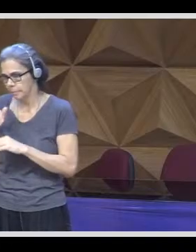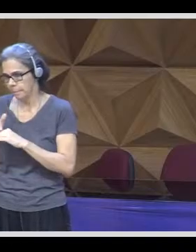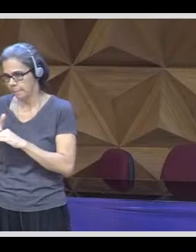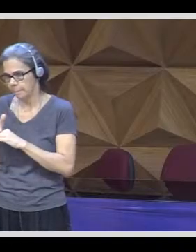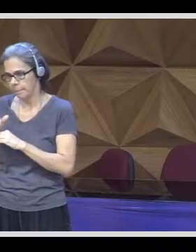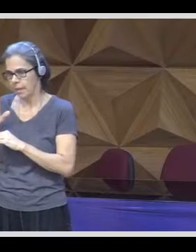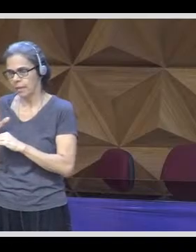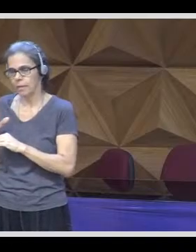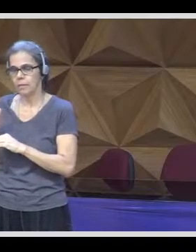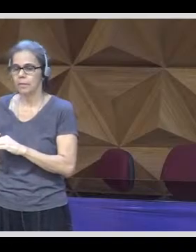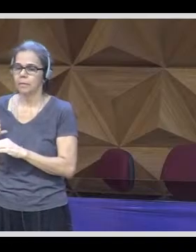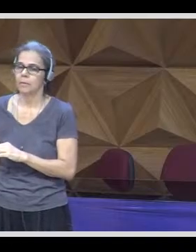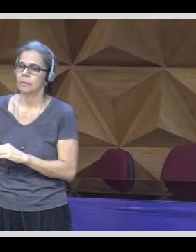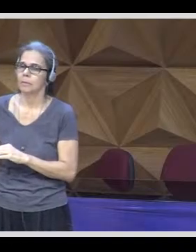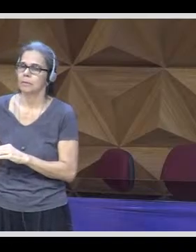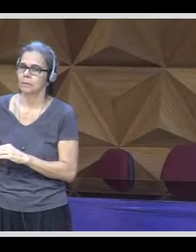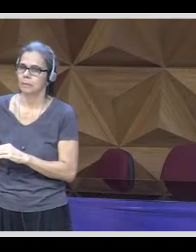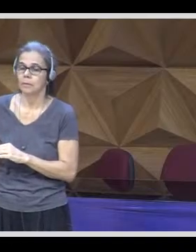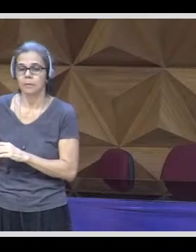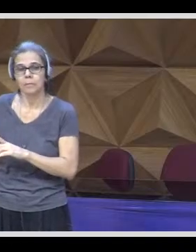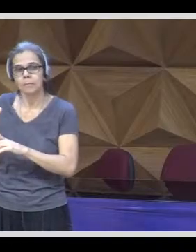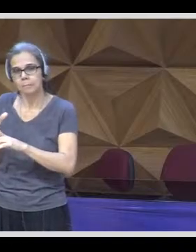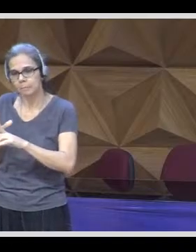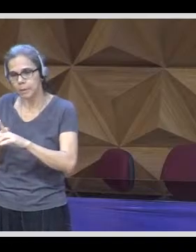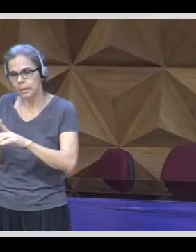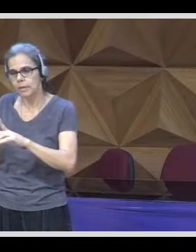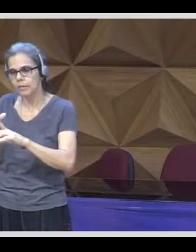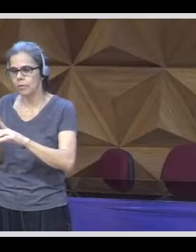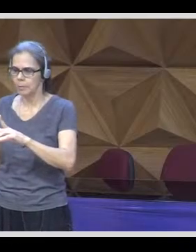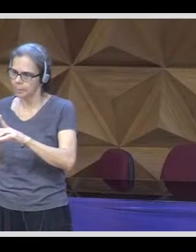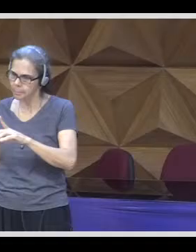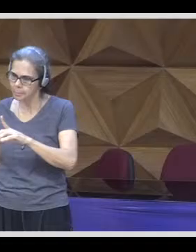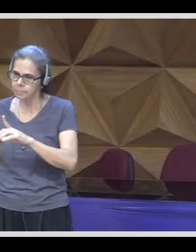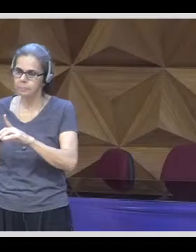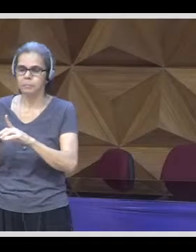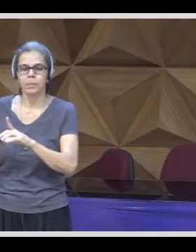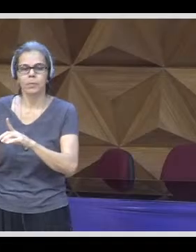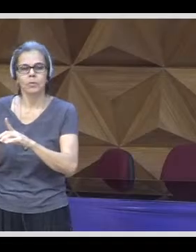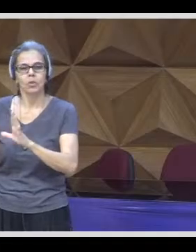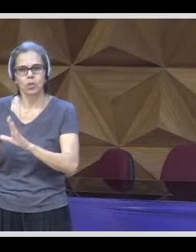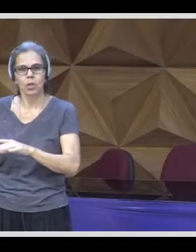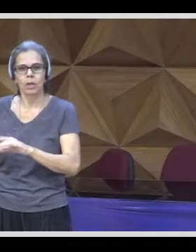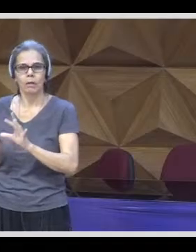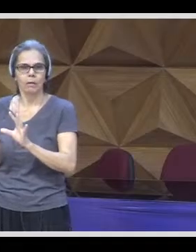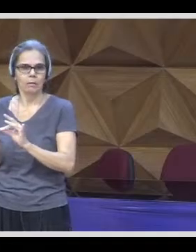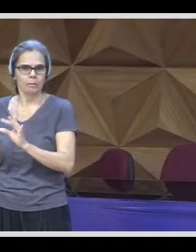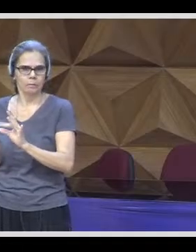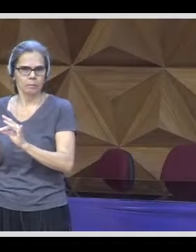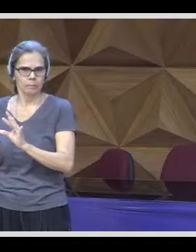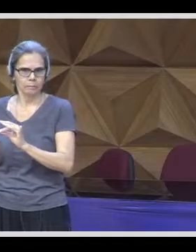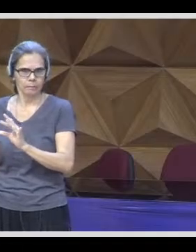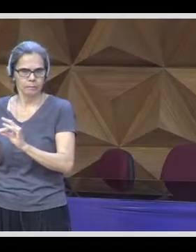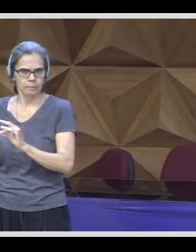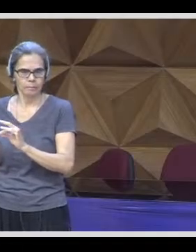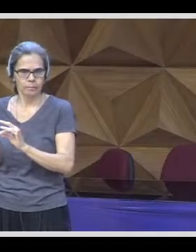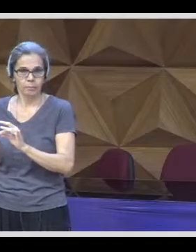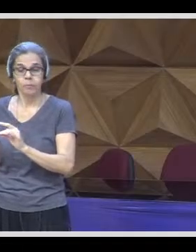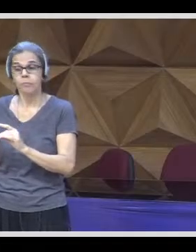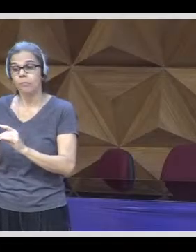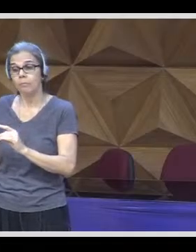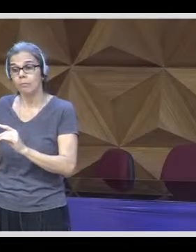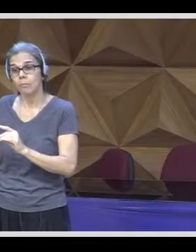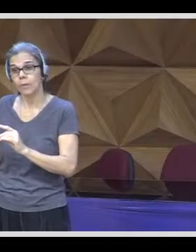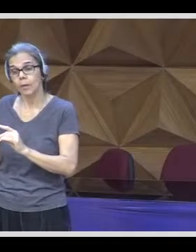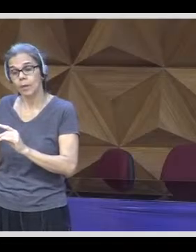I'm going to show you. So it labels automatically. This is a stream of a mature game. And also, there is a flag